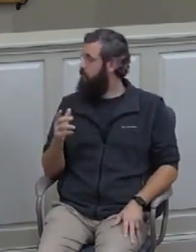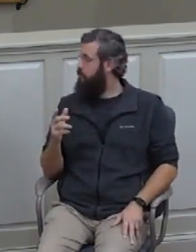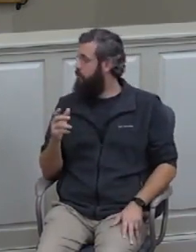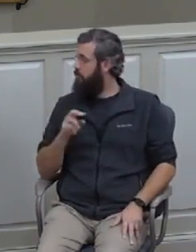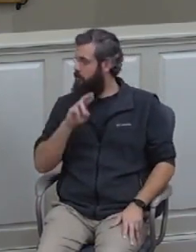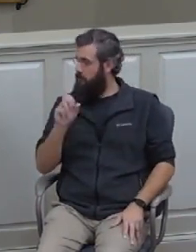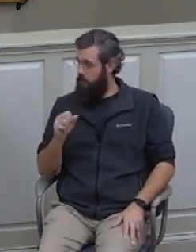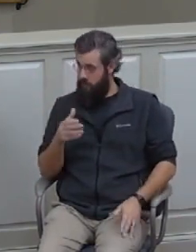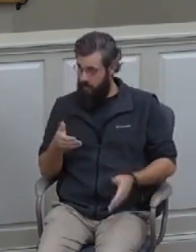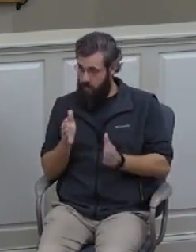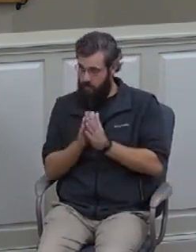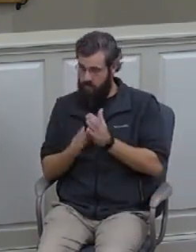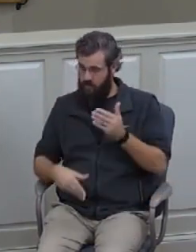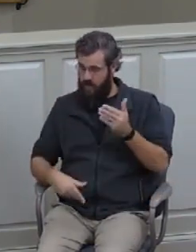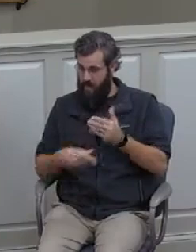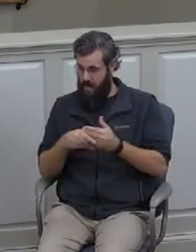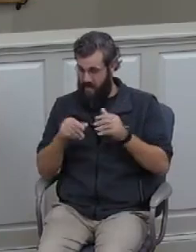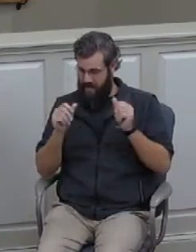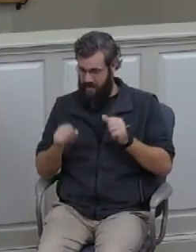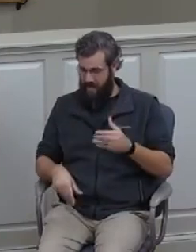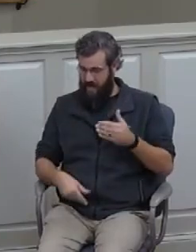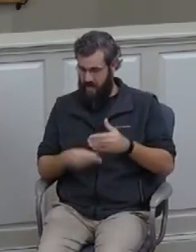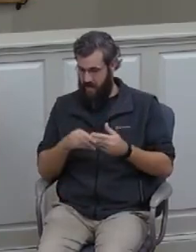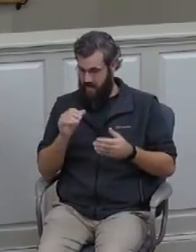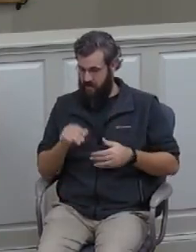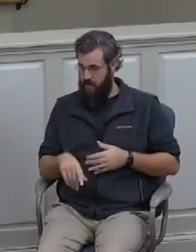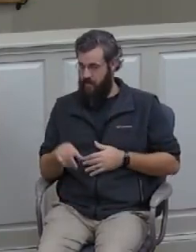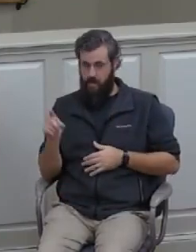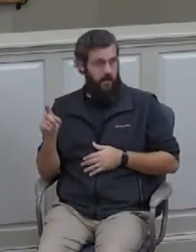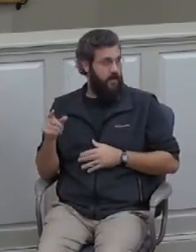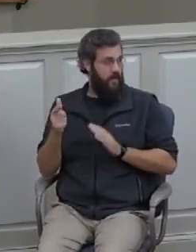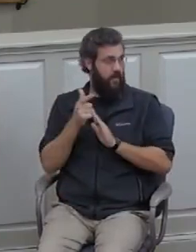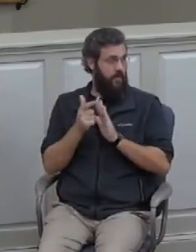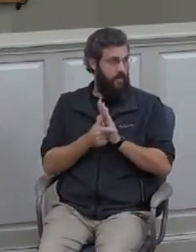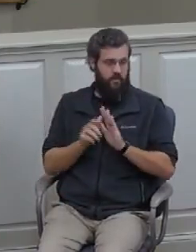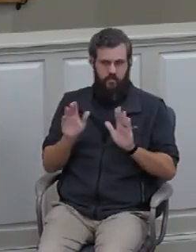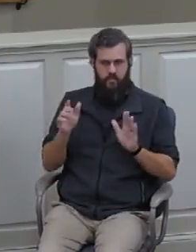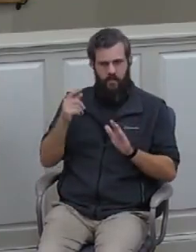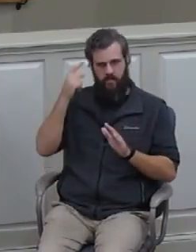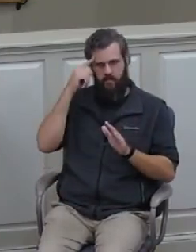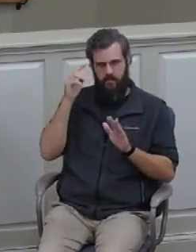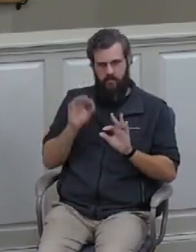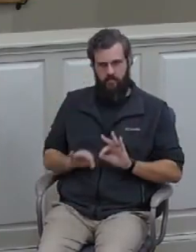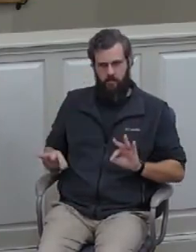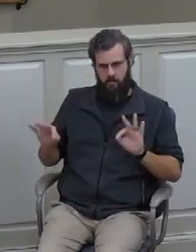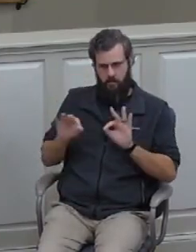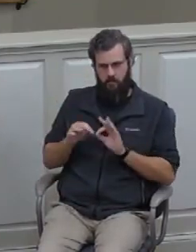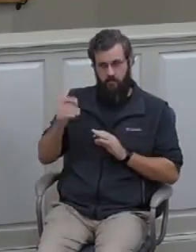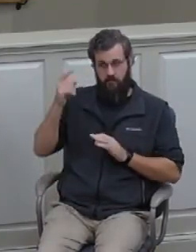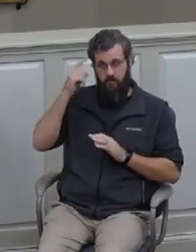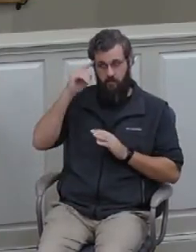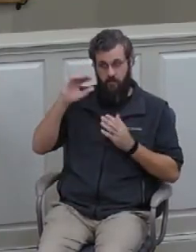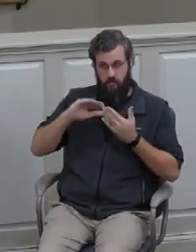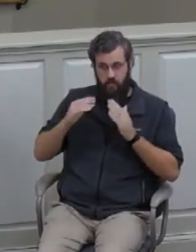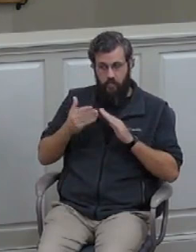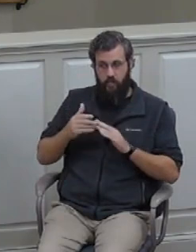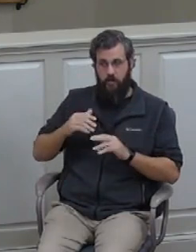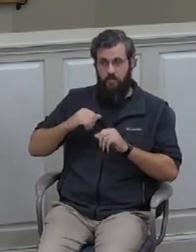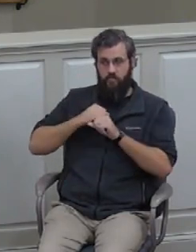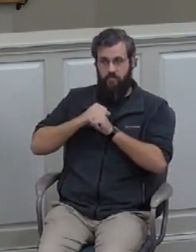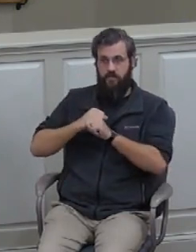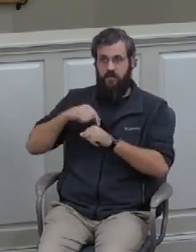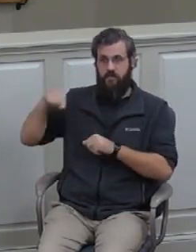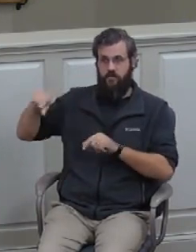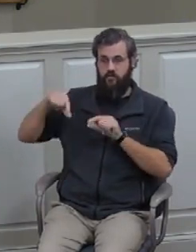add that? Is it okay to add that? Is that your question? I think it's important for the community and for the protection of this